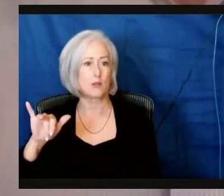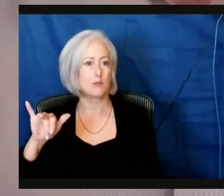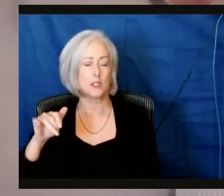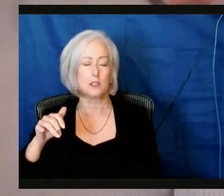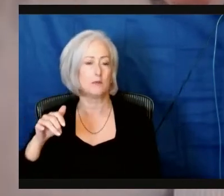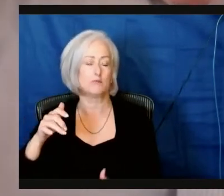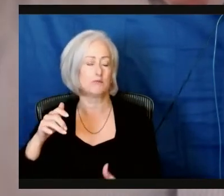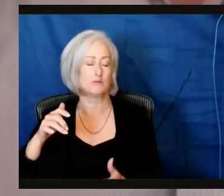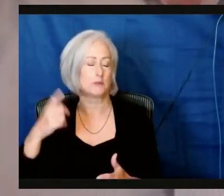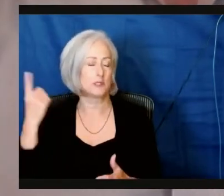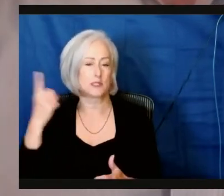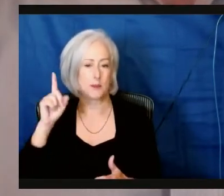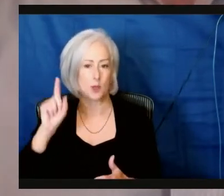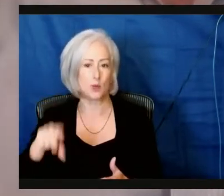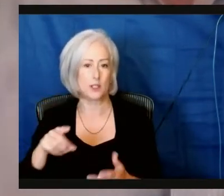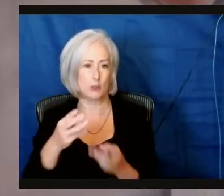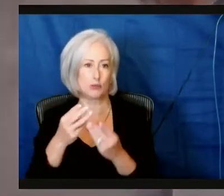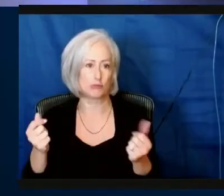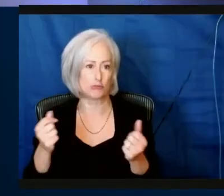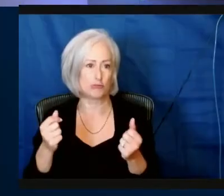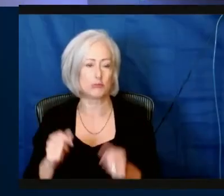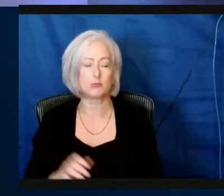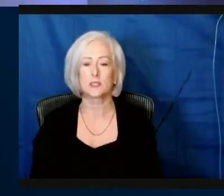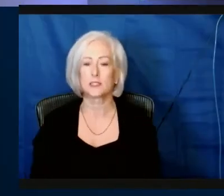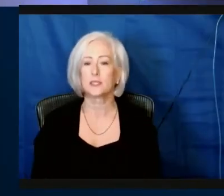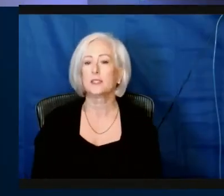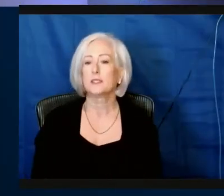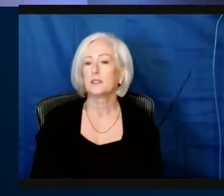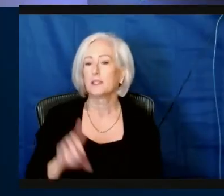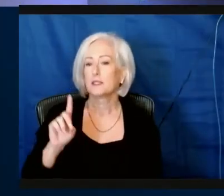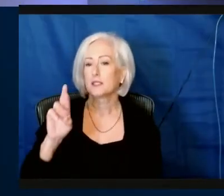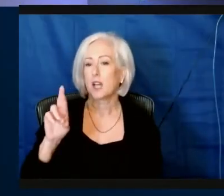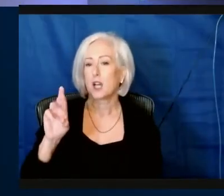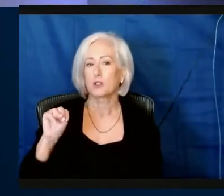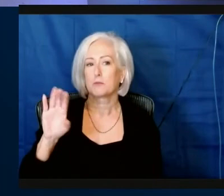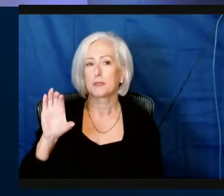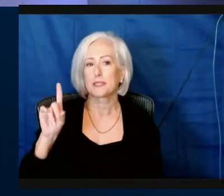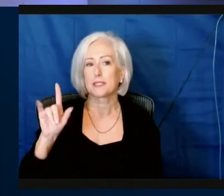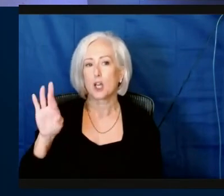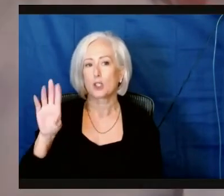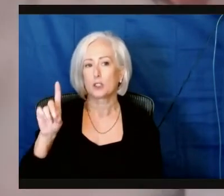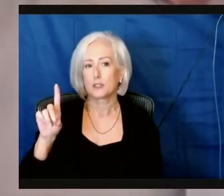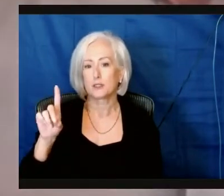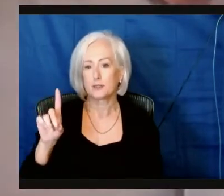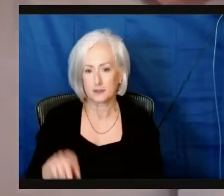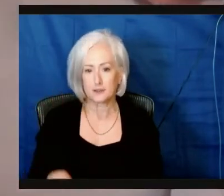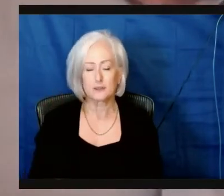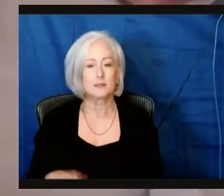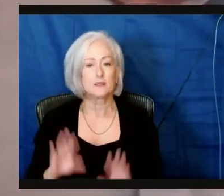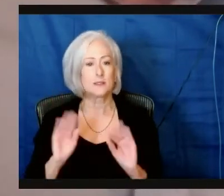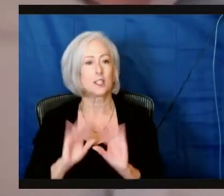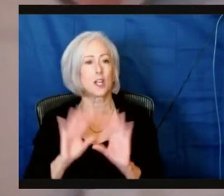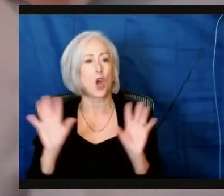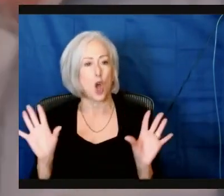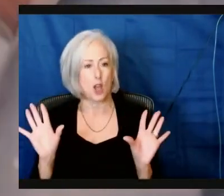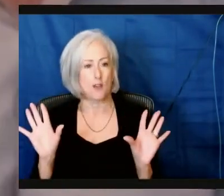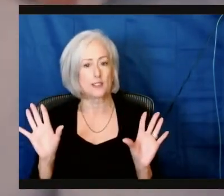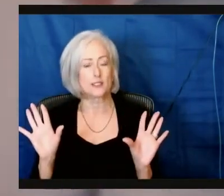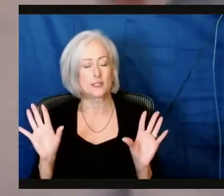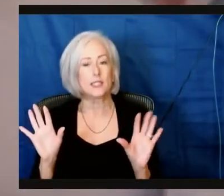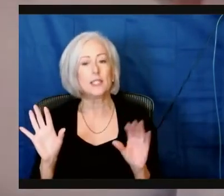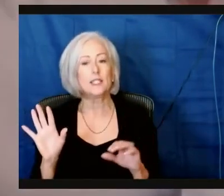overcome. Okay, Dr. McDonald. Yeah, I think obviously, the longer